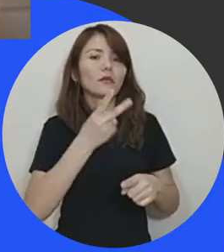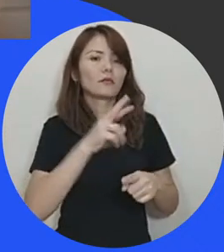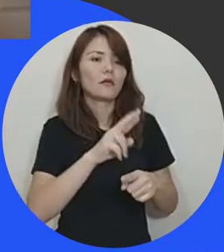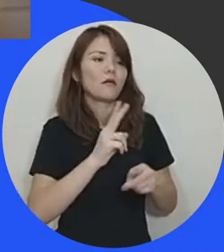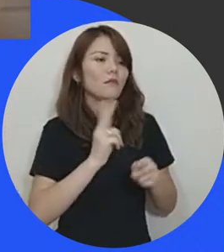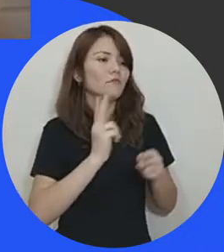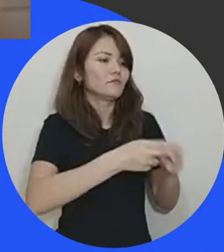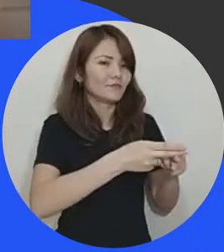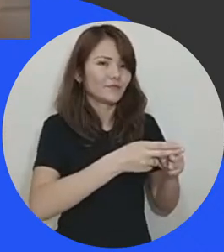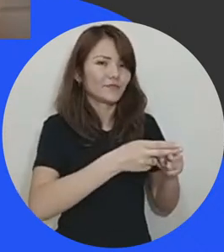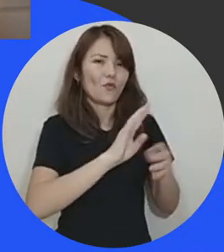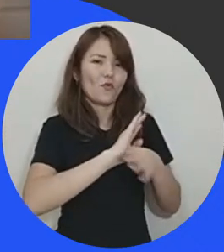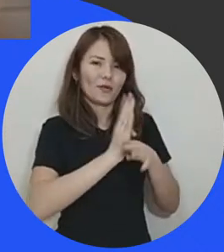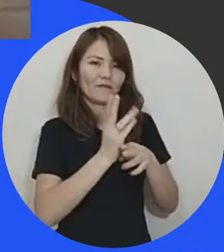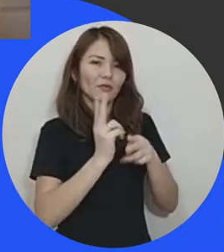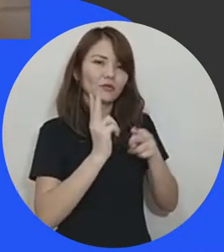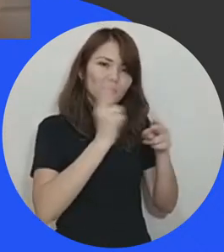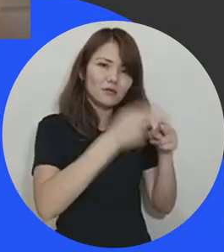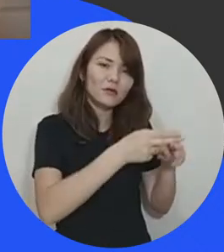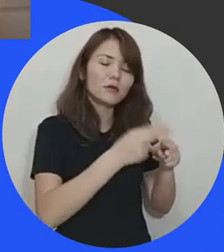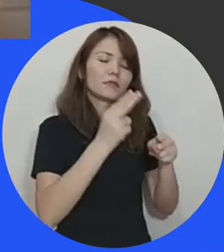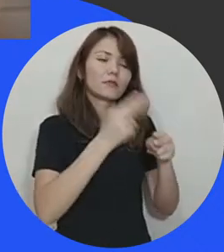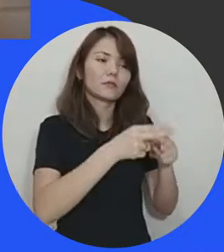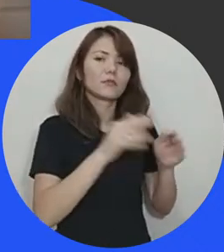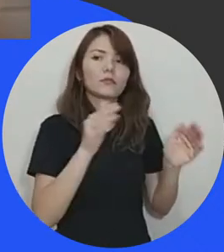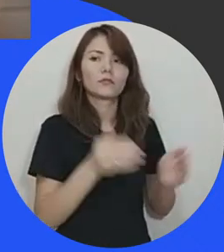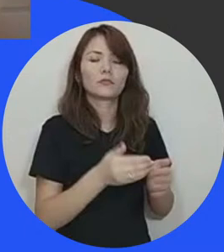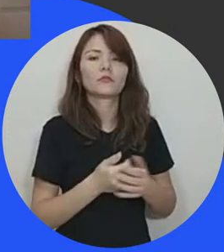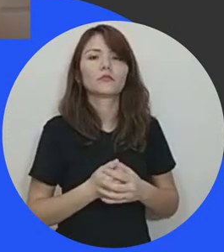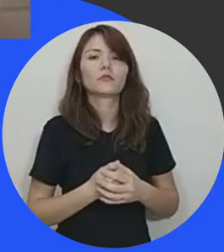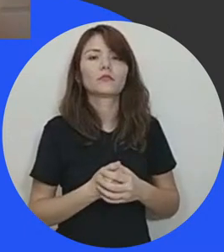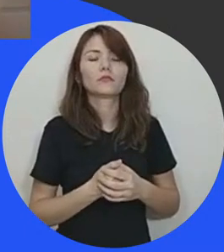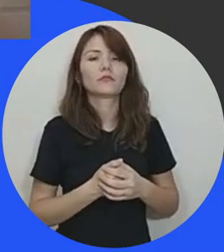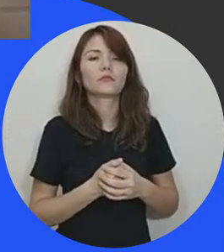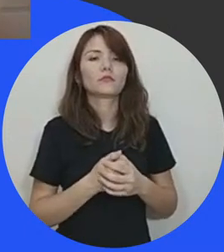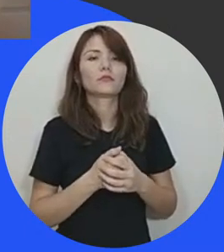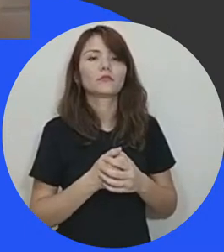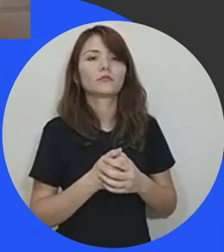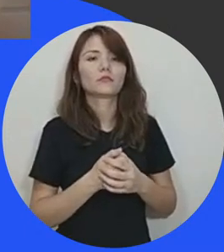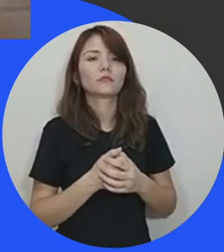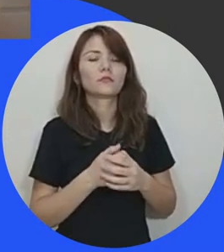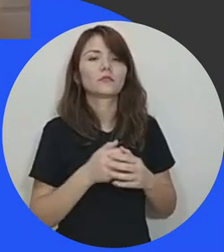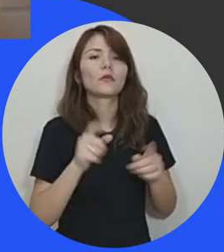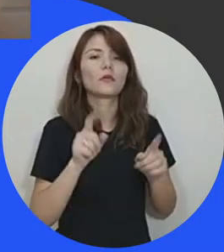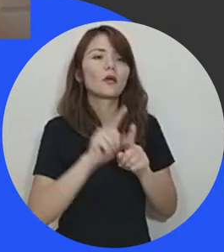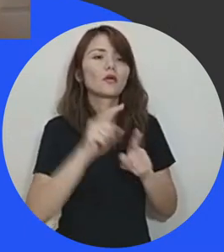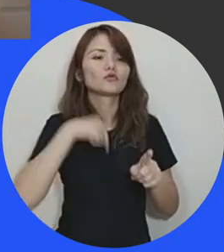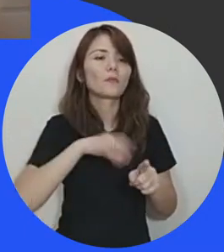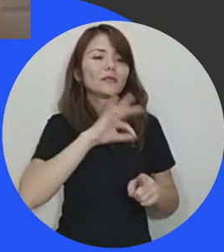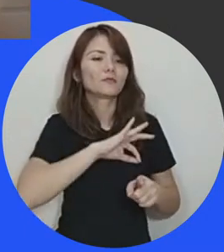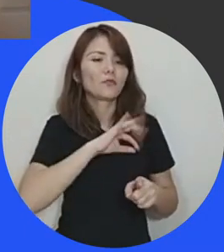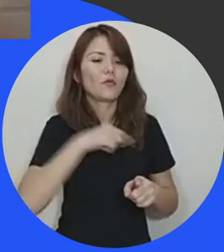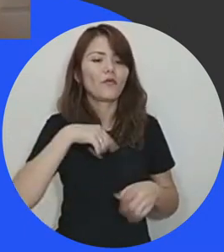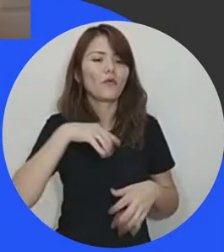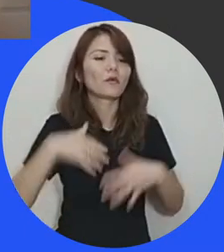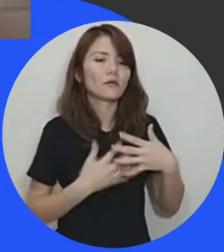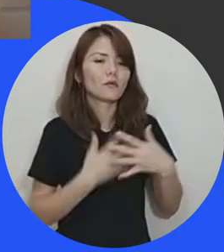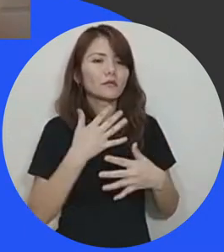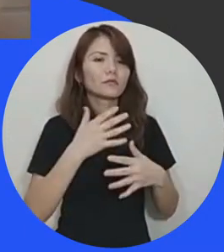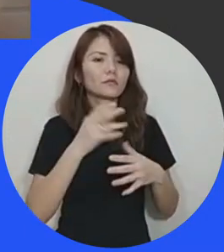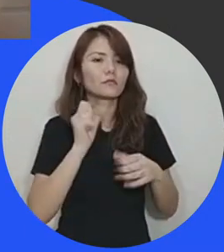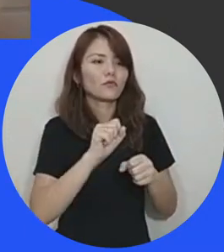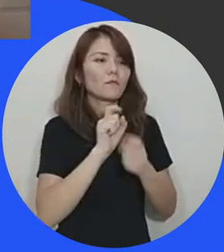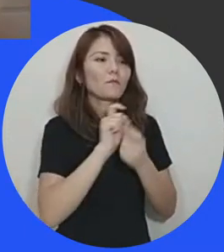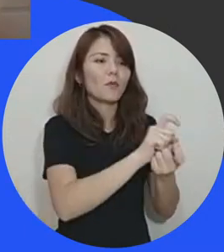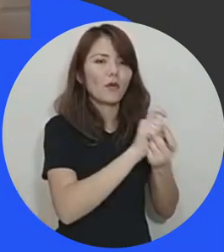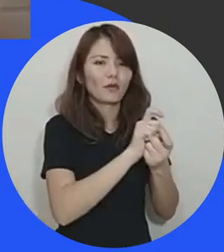the use of sort of genetically modified organisms to try and do something, it's potentially more difficult. I think, especially with the virus,